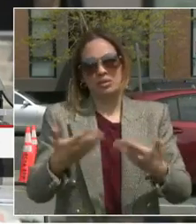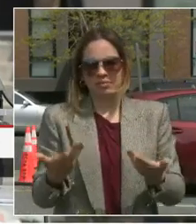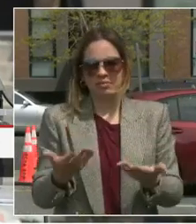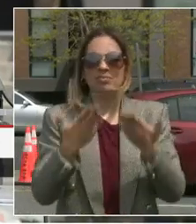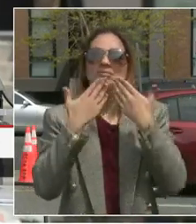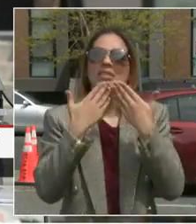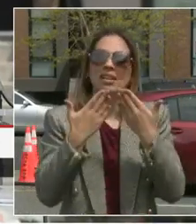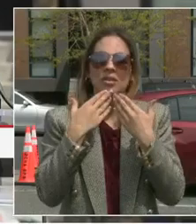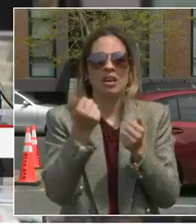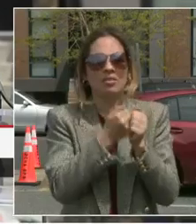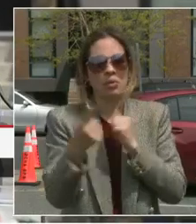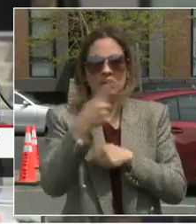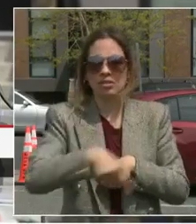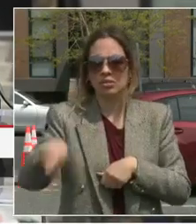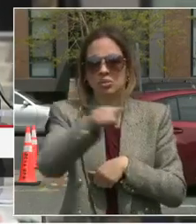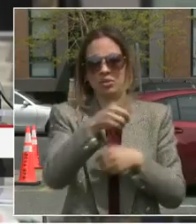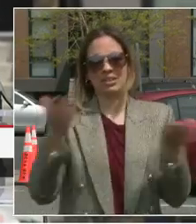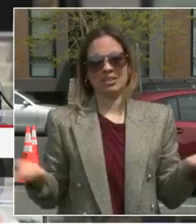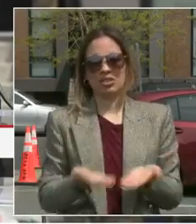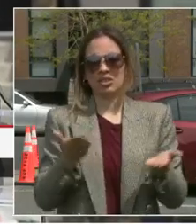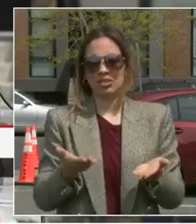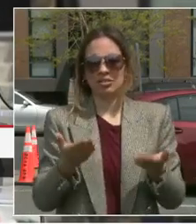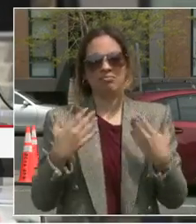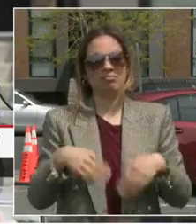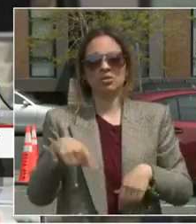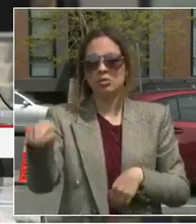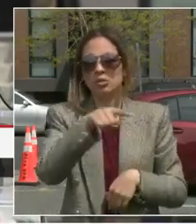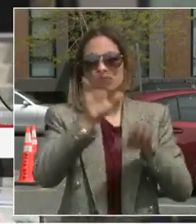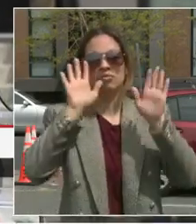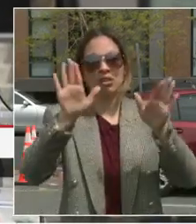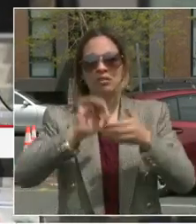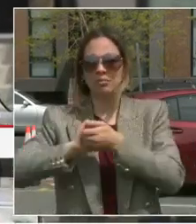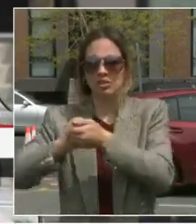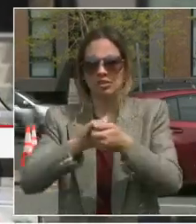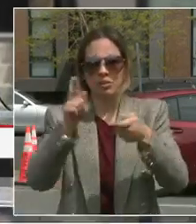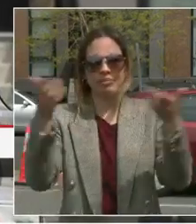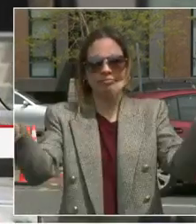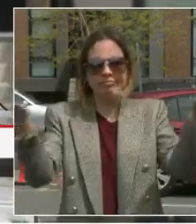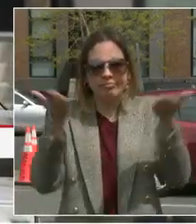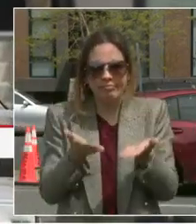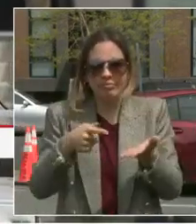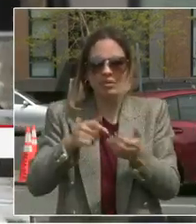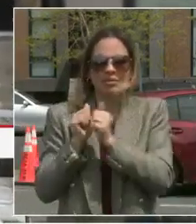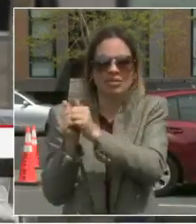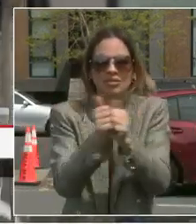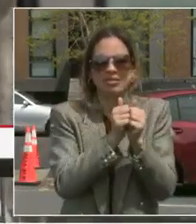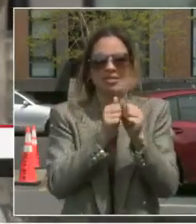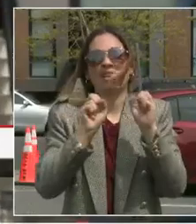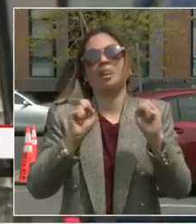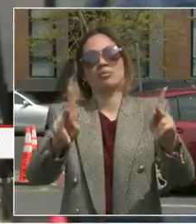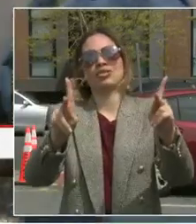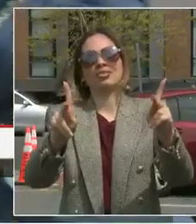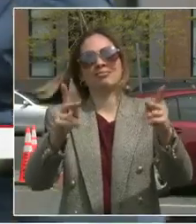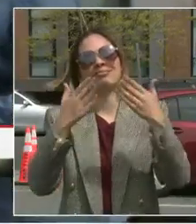the incredible partnership that has brought us to this day. Now let's get back to work. Thank you.